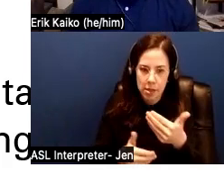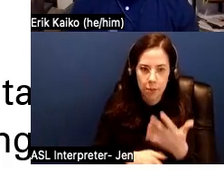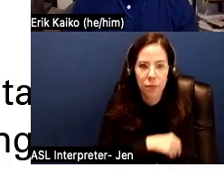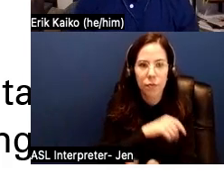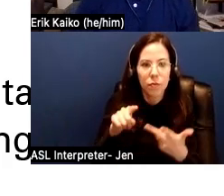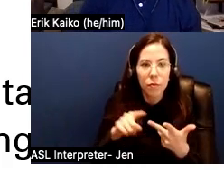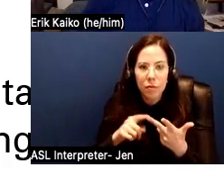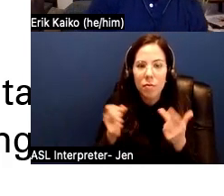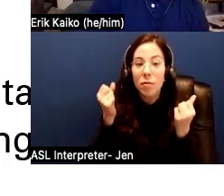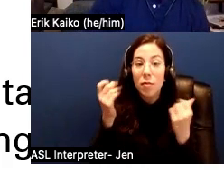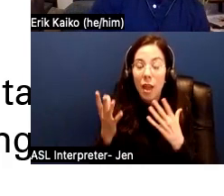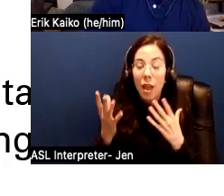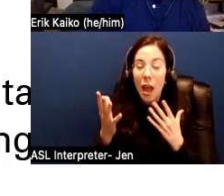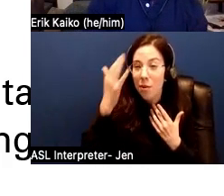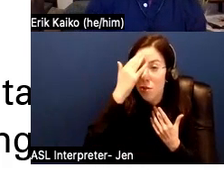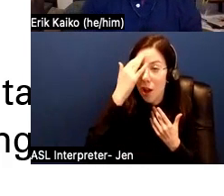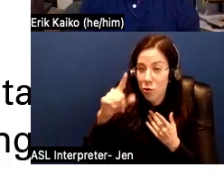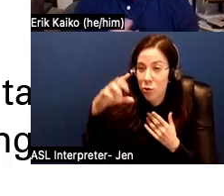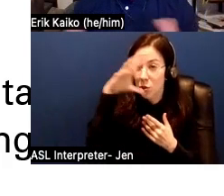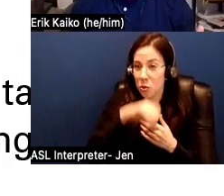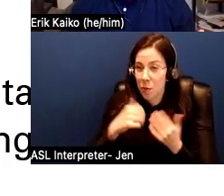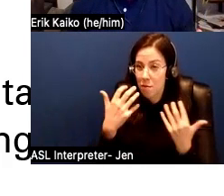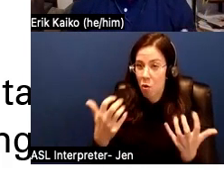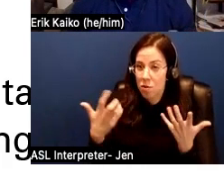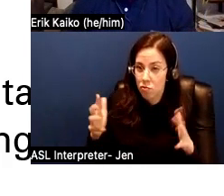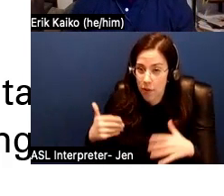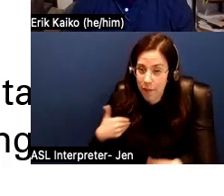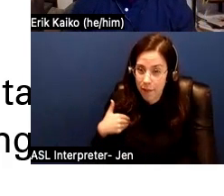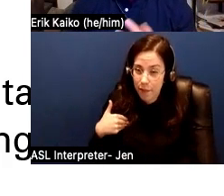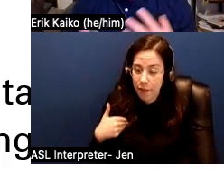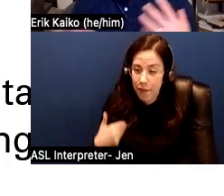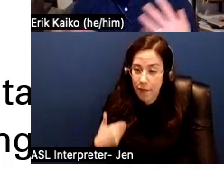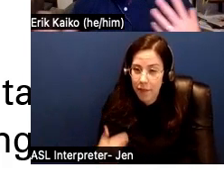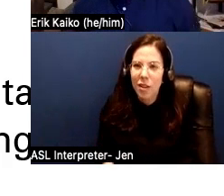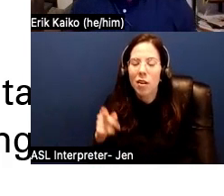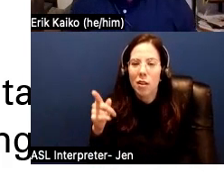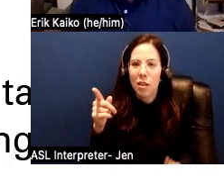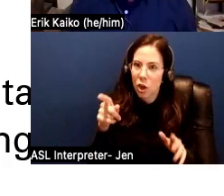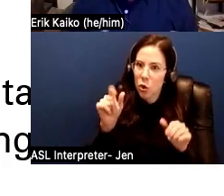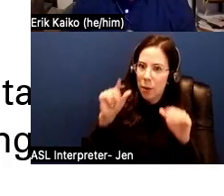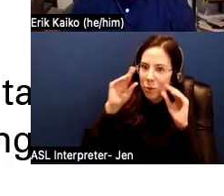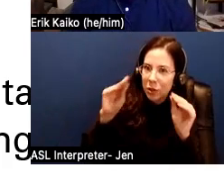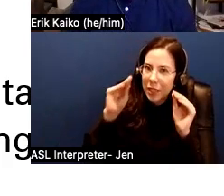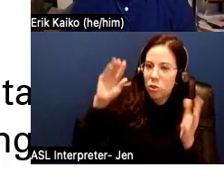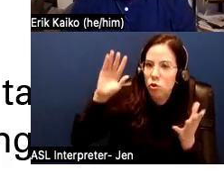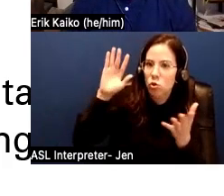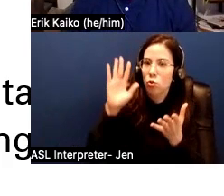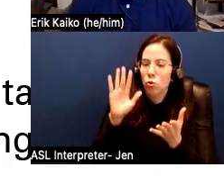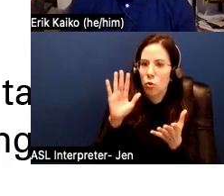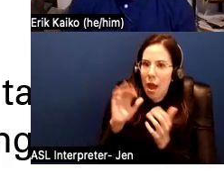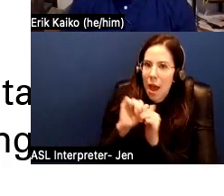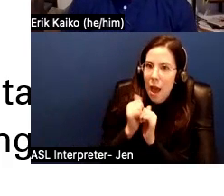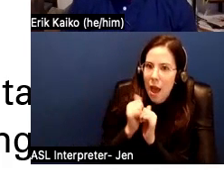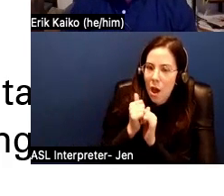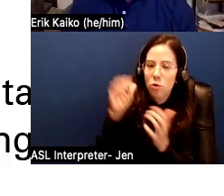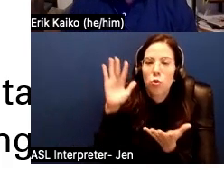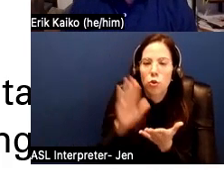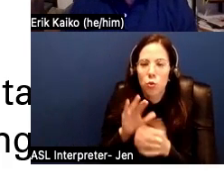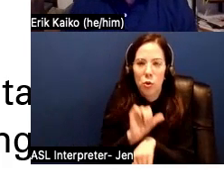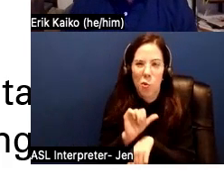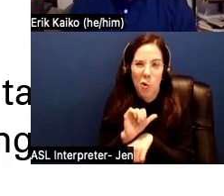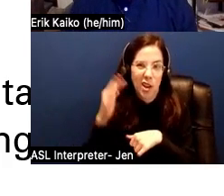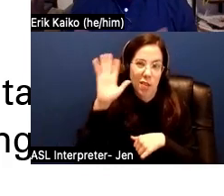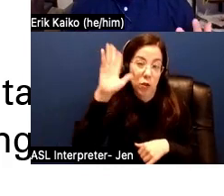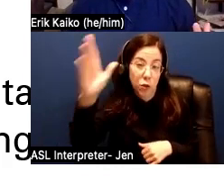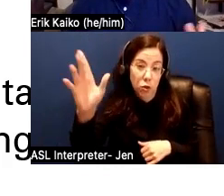you assuming the patron already has? Can you educate them to reduce the mental workload next time? It is asking a lot for